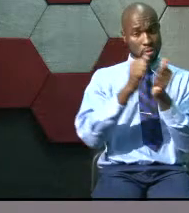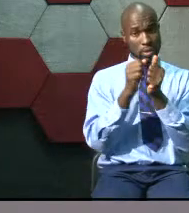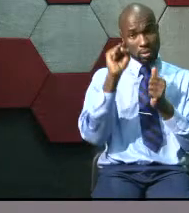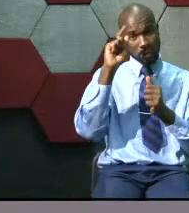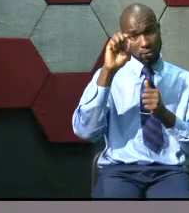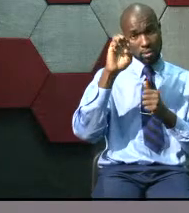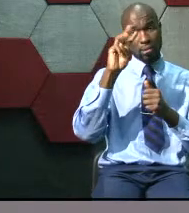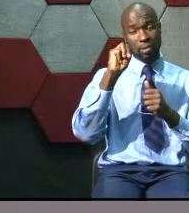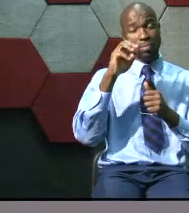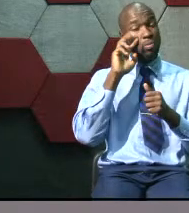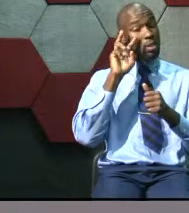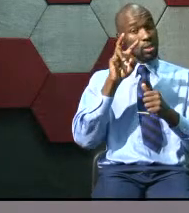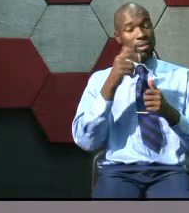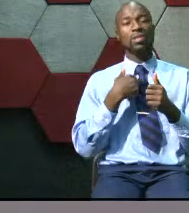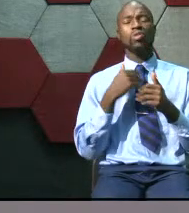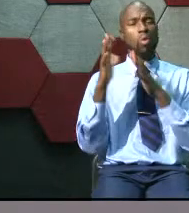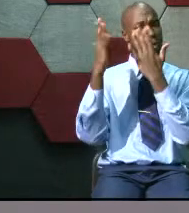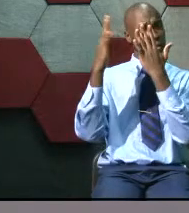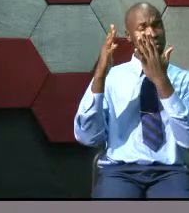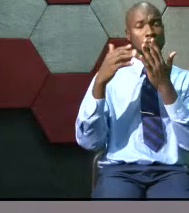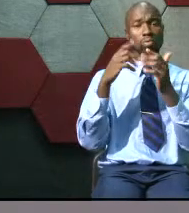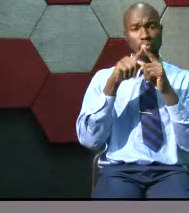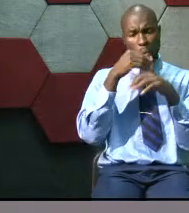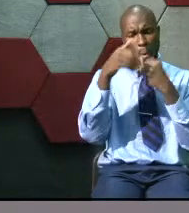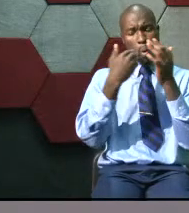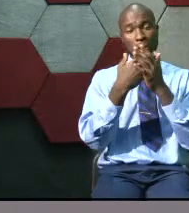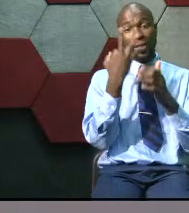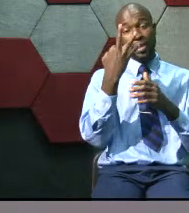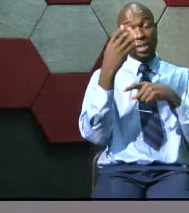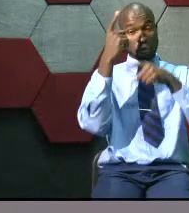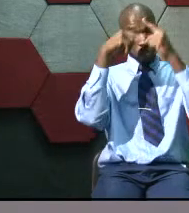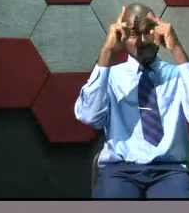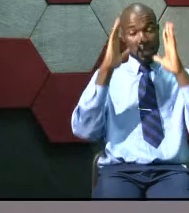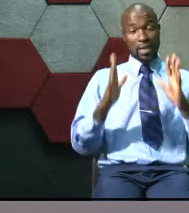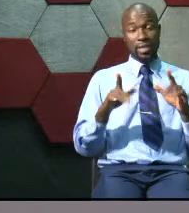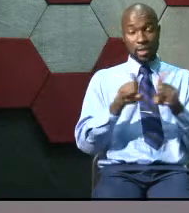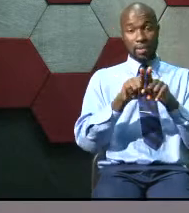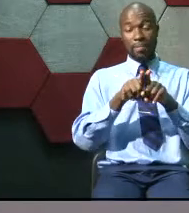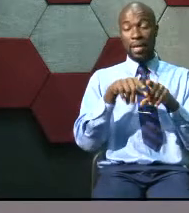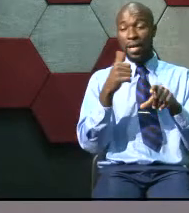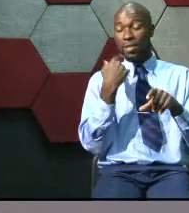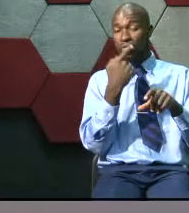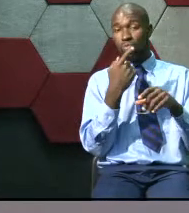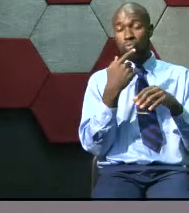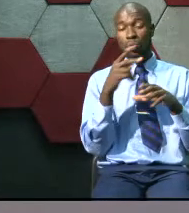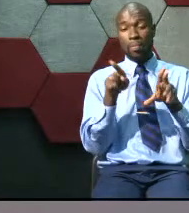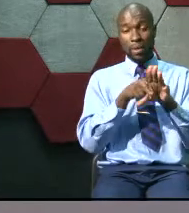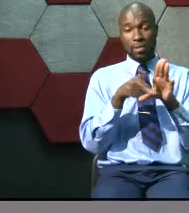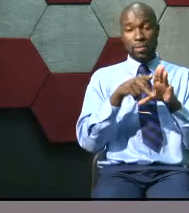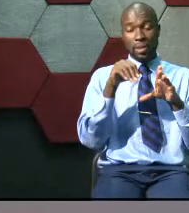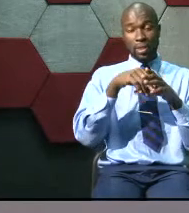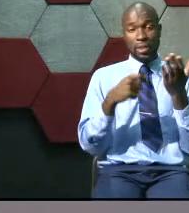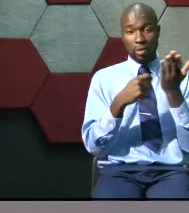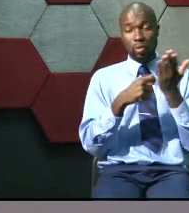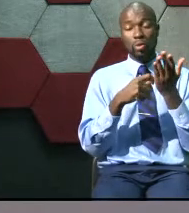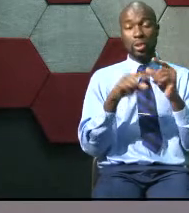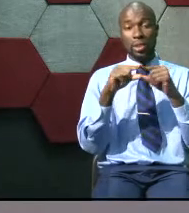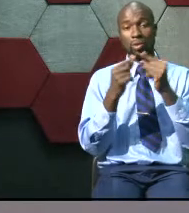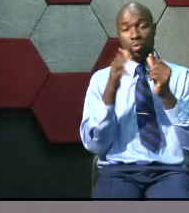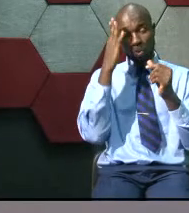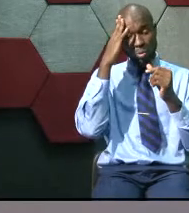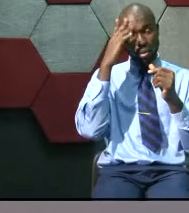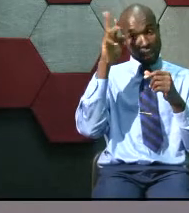with all the projects we've had. So congratulations to all three winners and to everybody who participated in the technology category. Remember, your